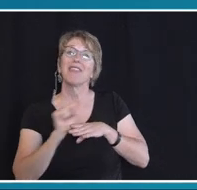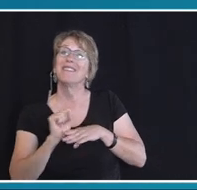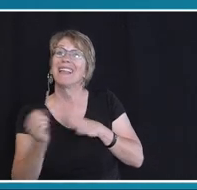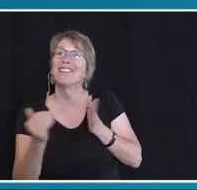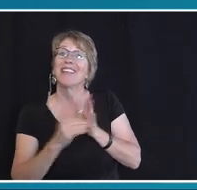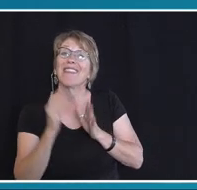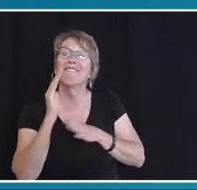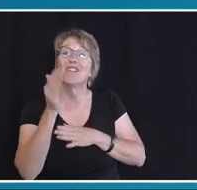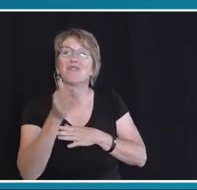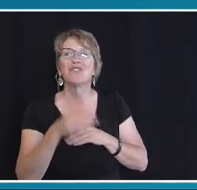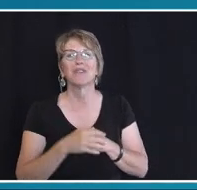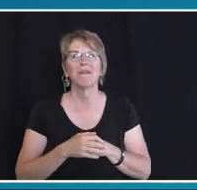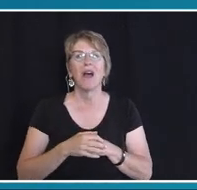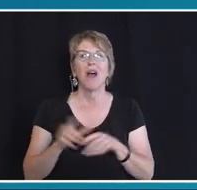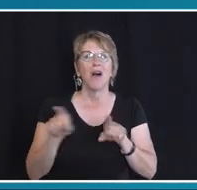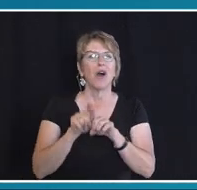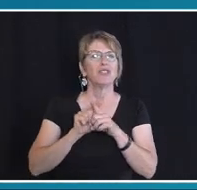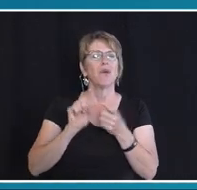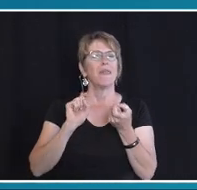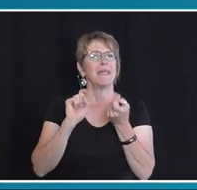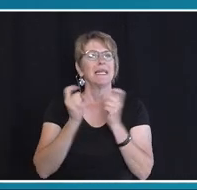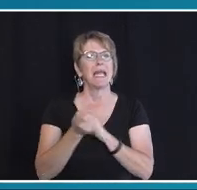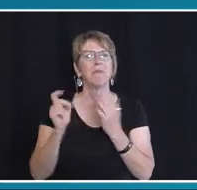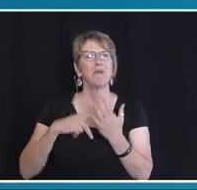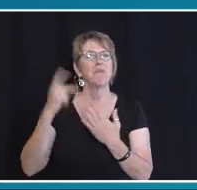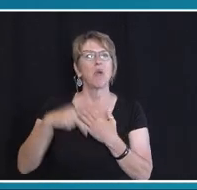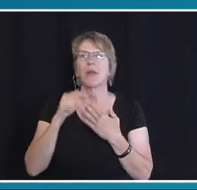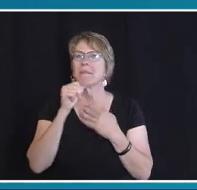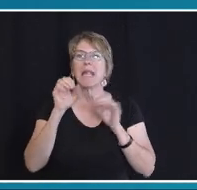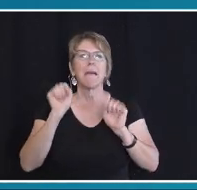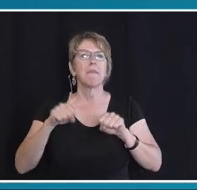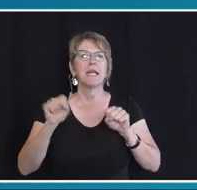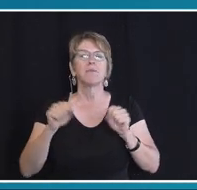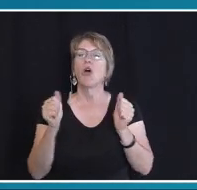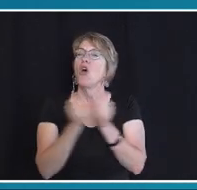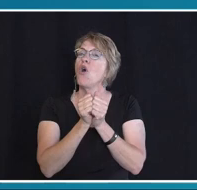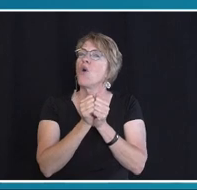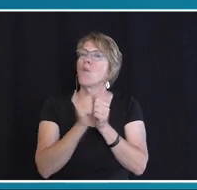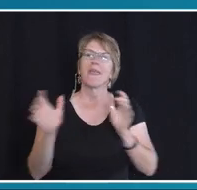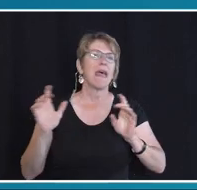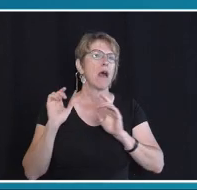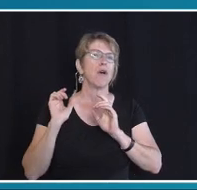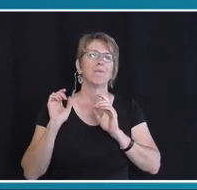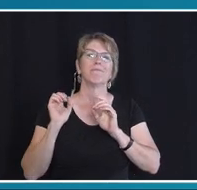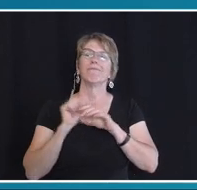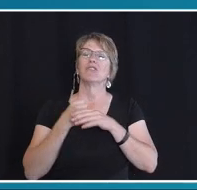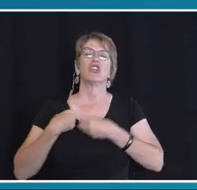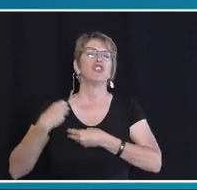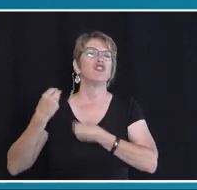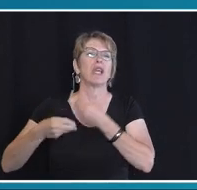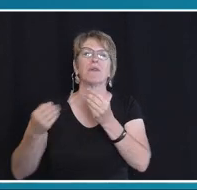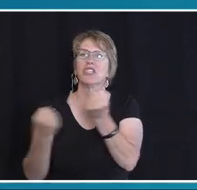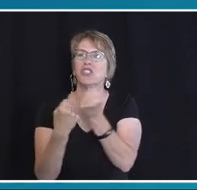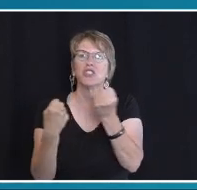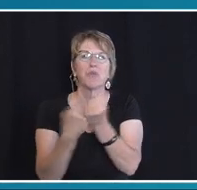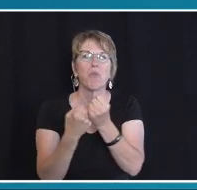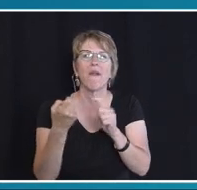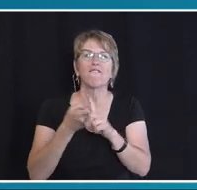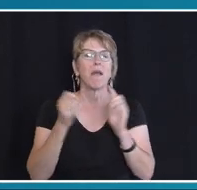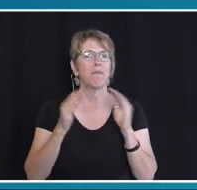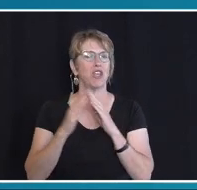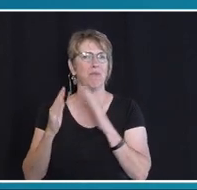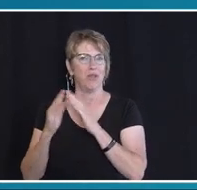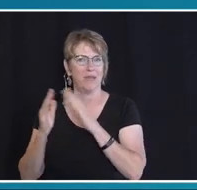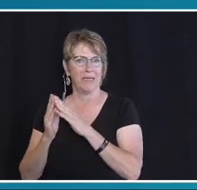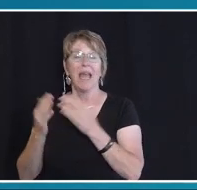know. Courage Kenny's adaptive programs would not be possible without the generosity of our community. Speaking of generosity, now